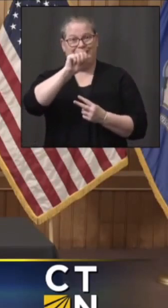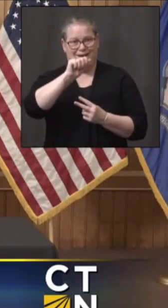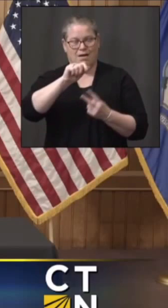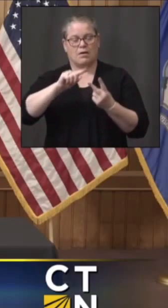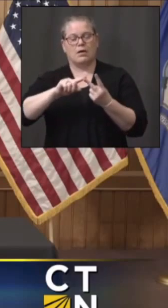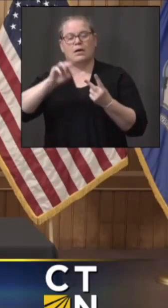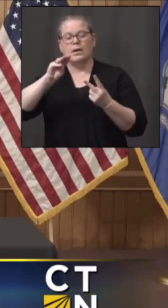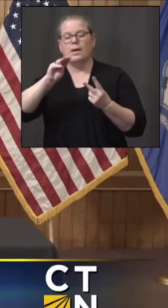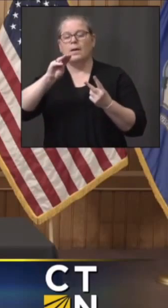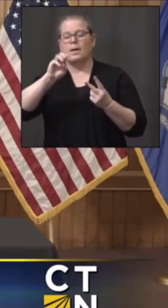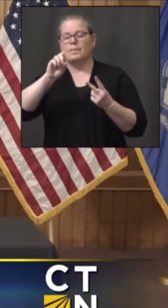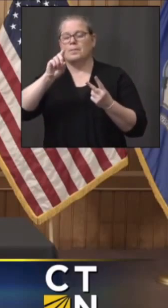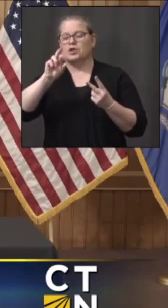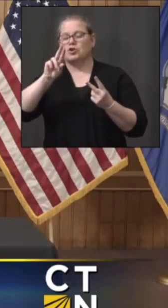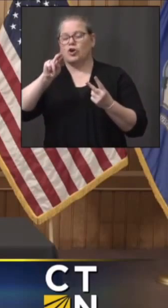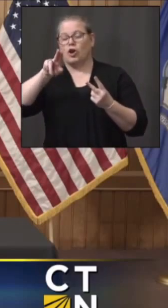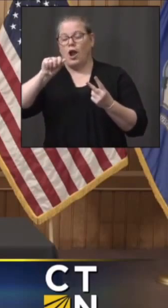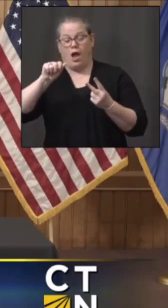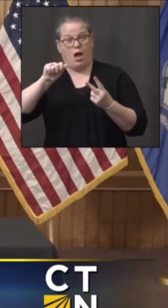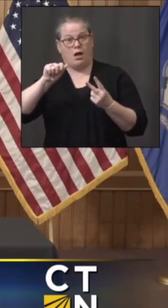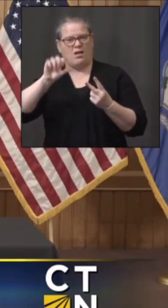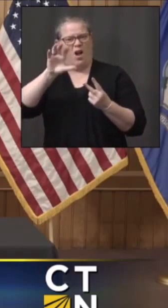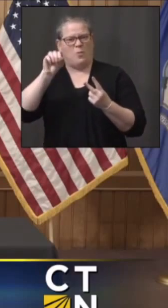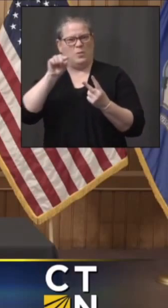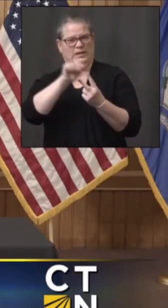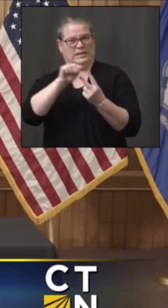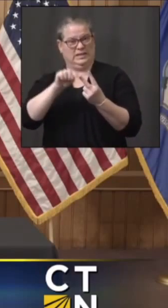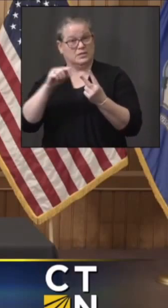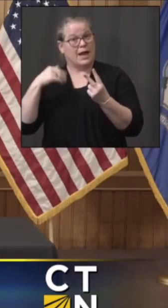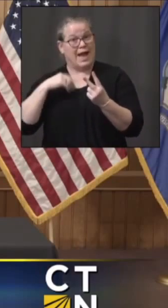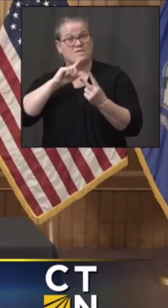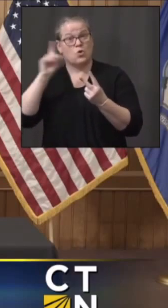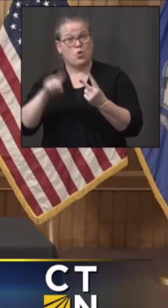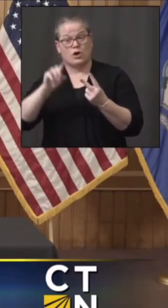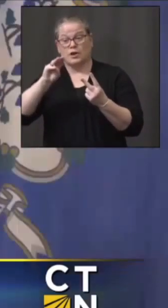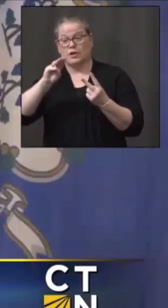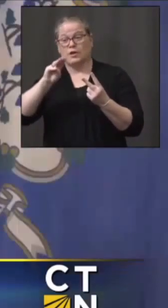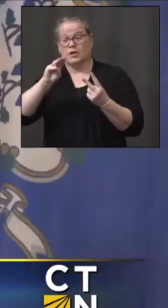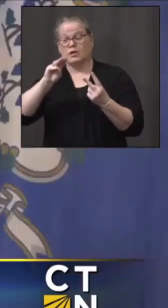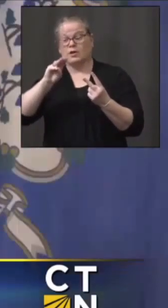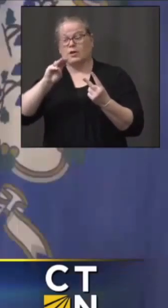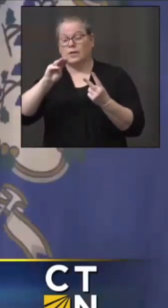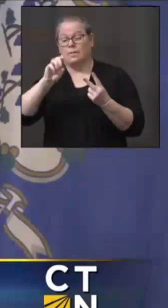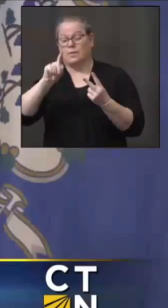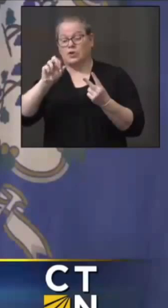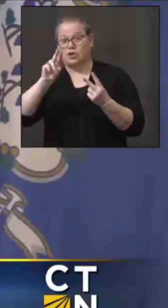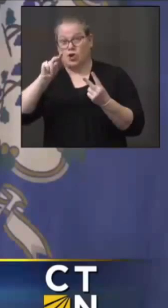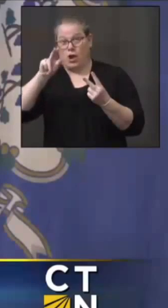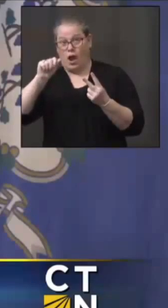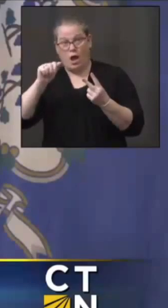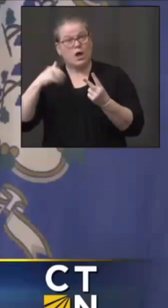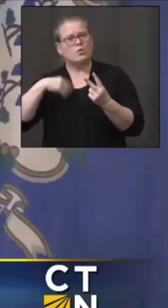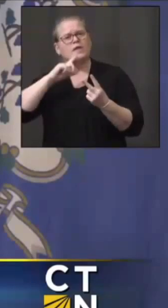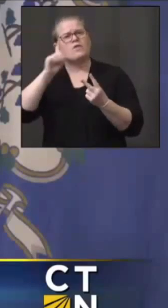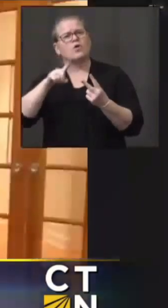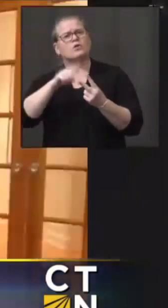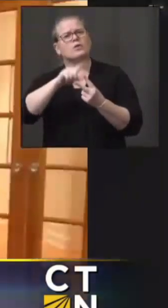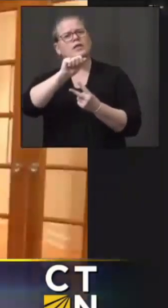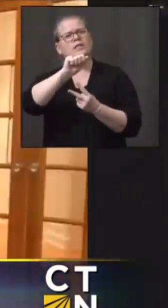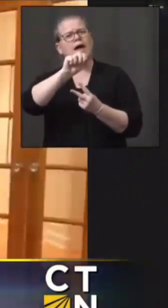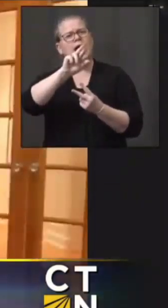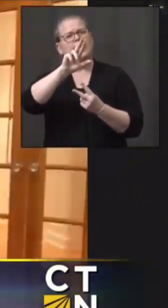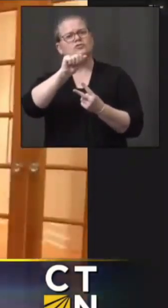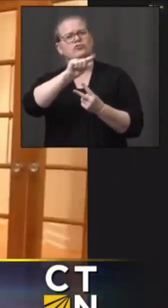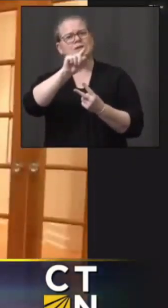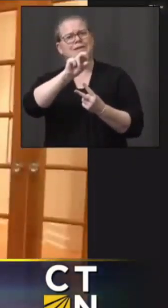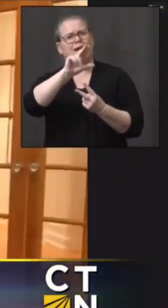AstraZeneca? And where do things stand with those? They're still a few weeks behind us, aren't they, Josh? Yeah, AstraZeneca has